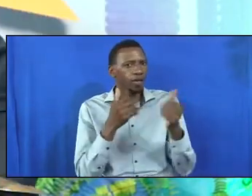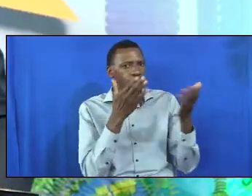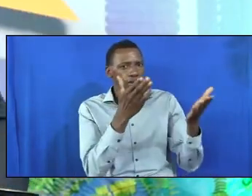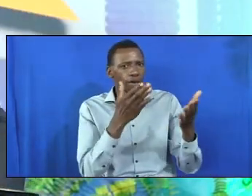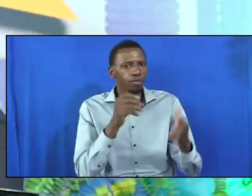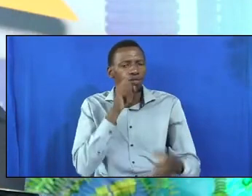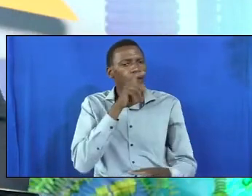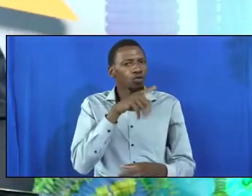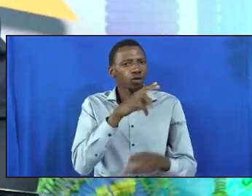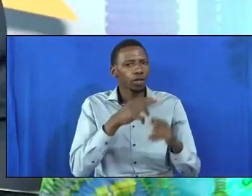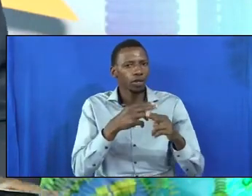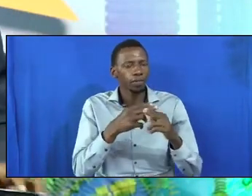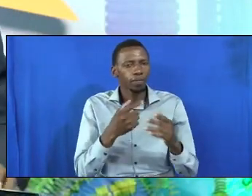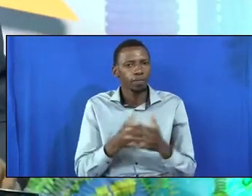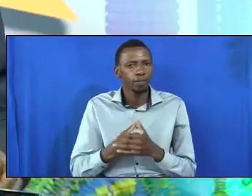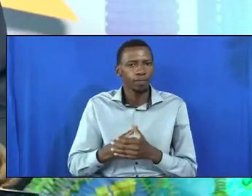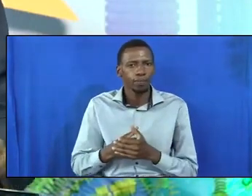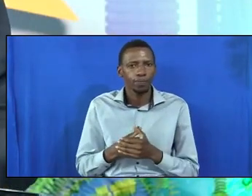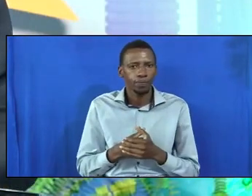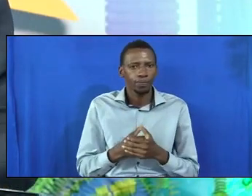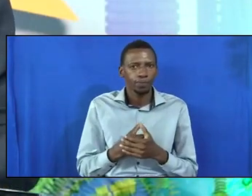your name.